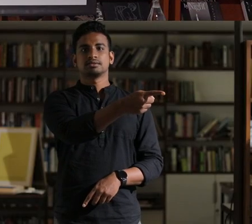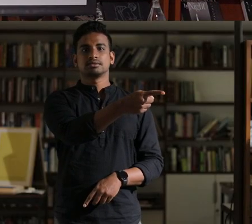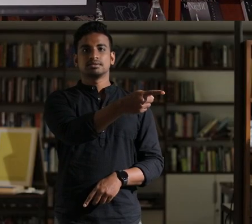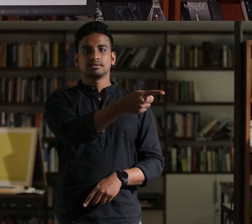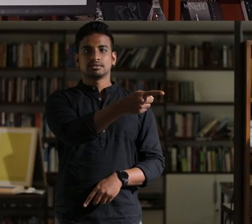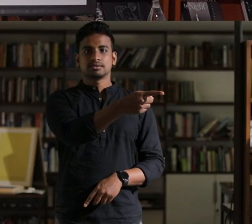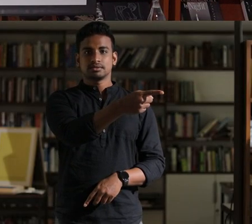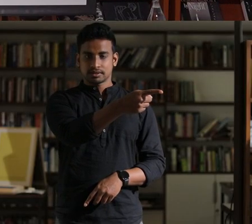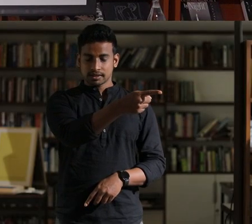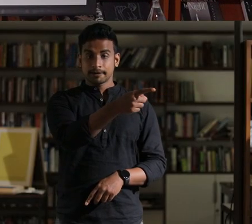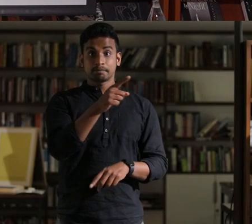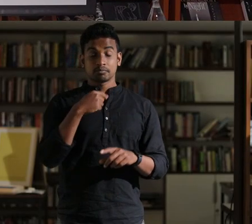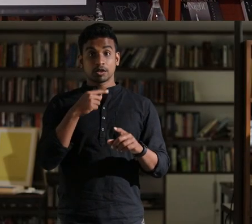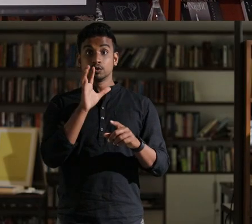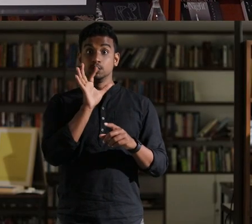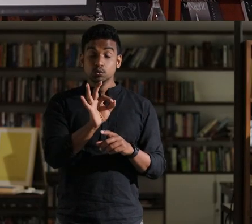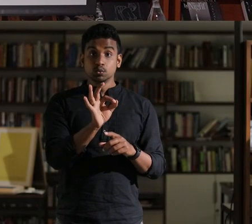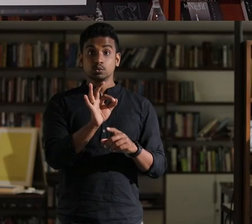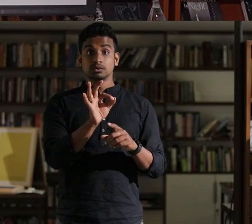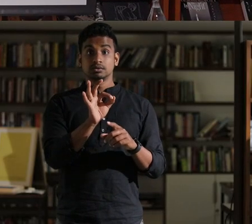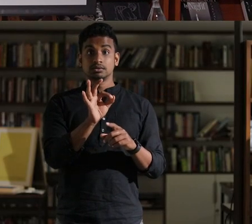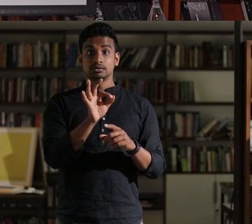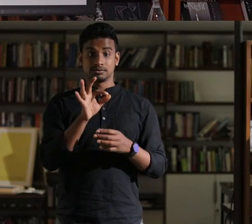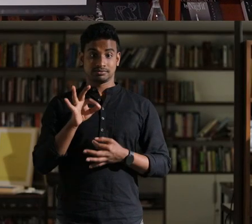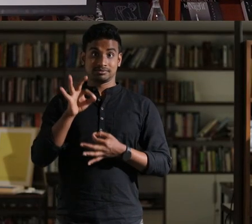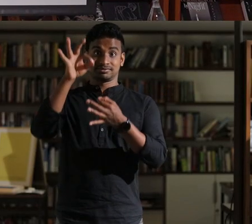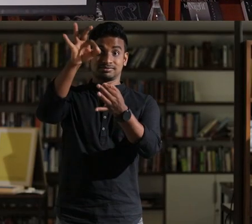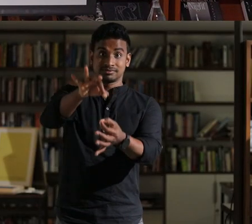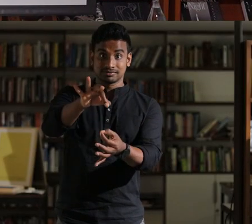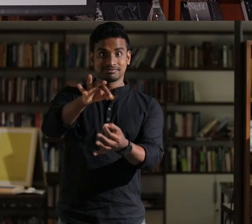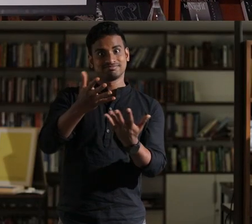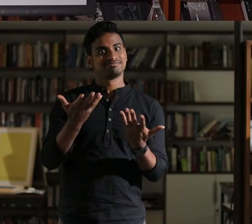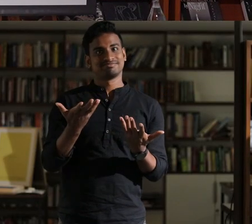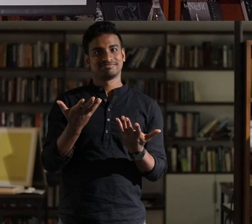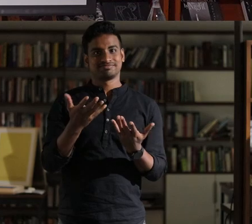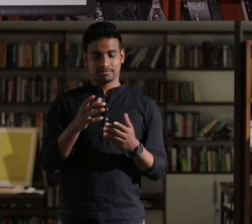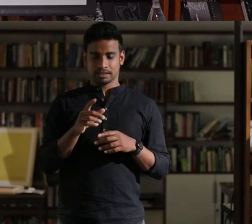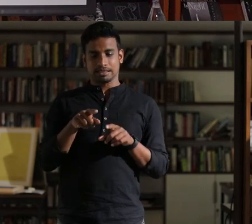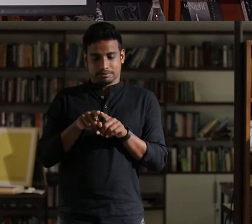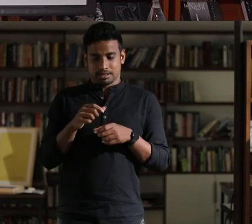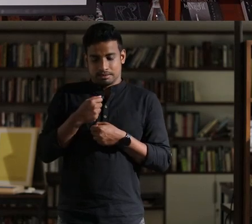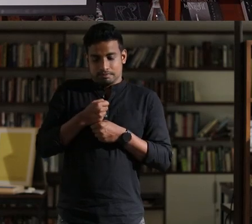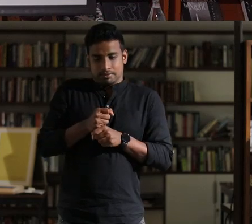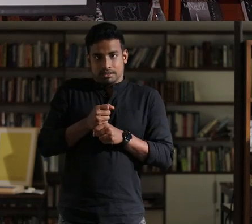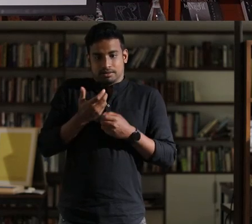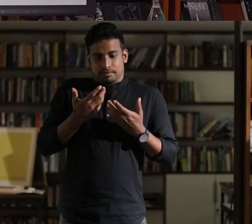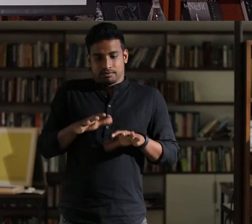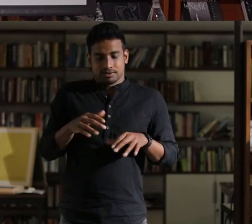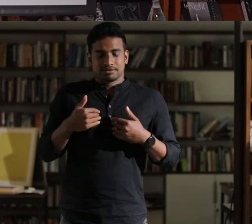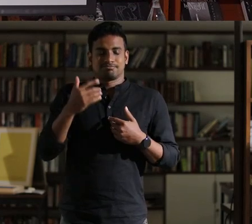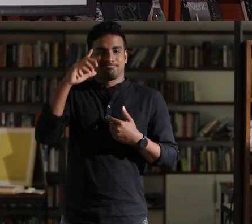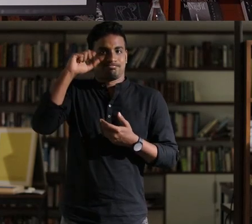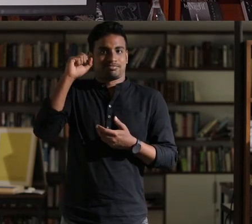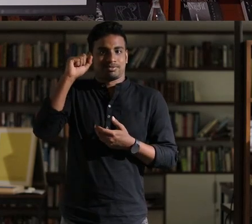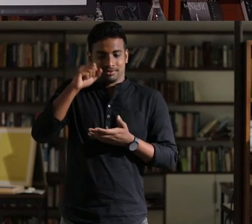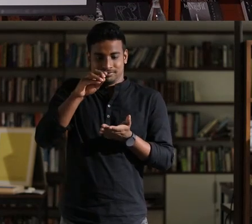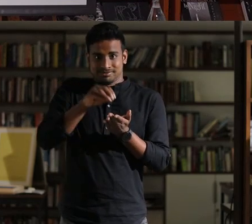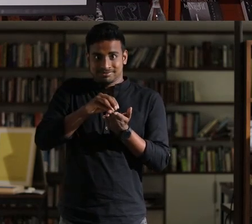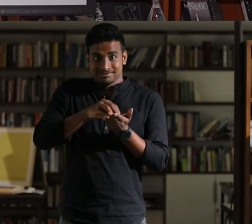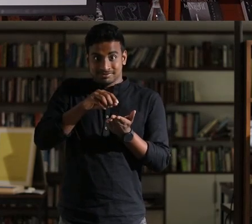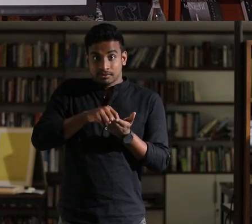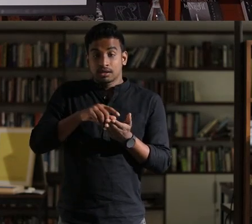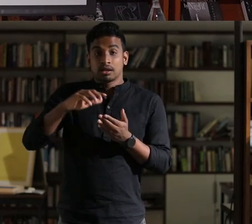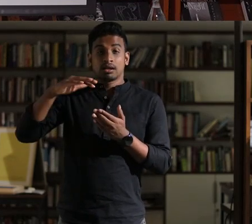So when, as people who have created archives, we want people to make sense of it,